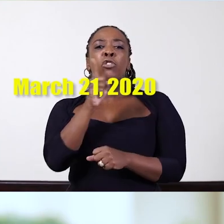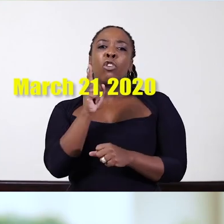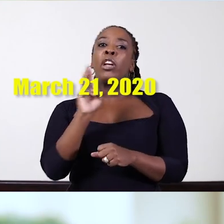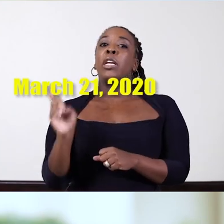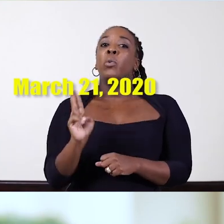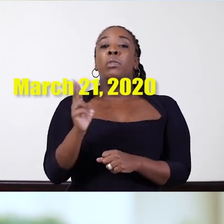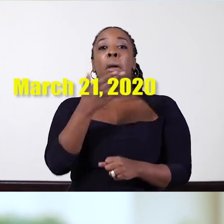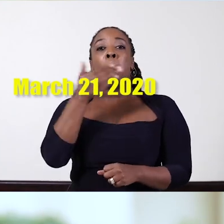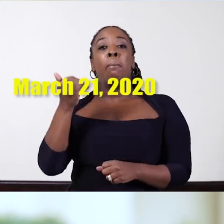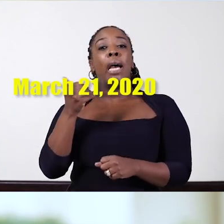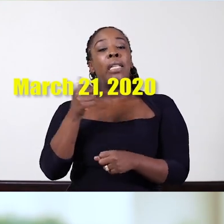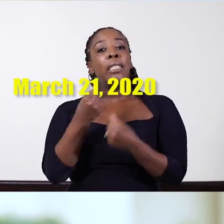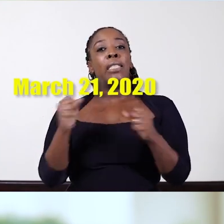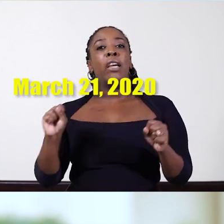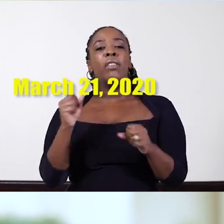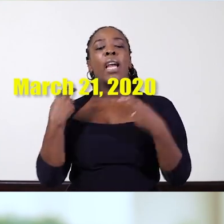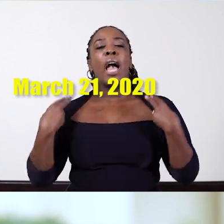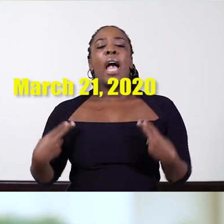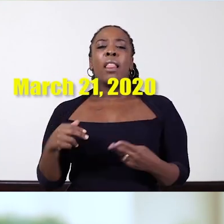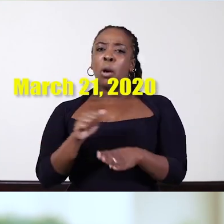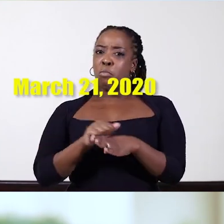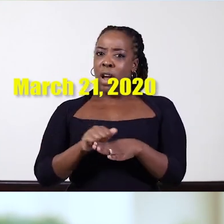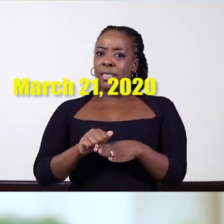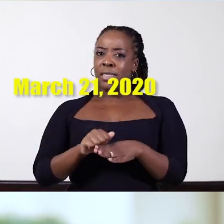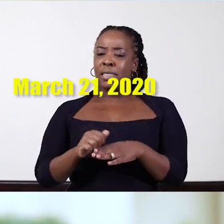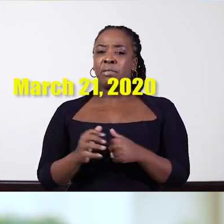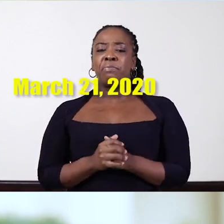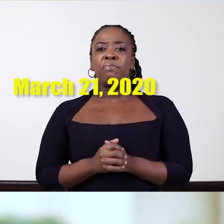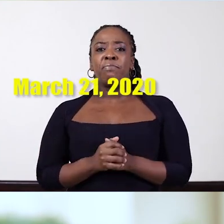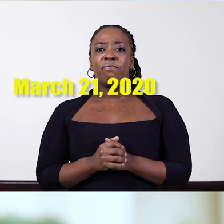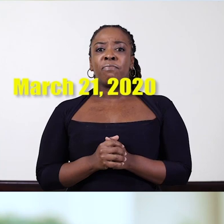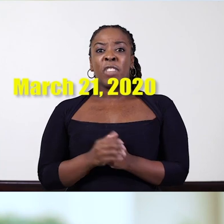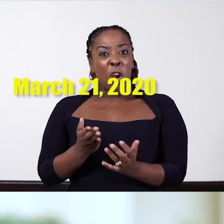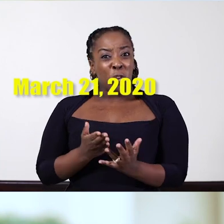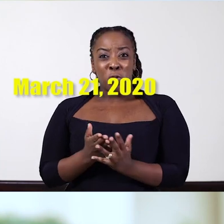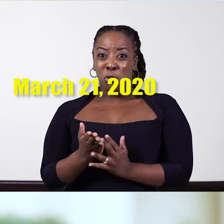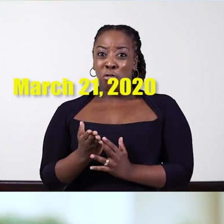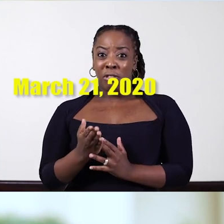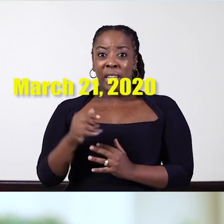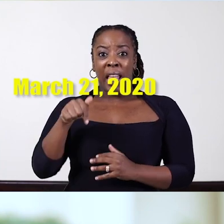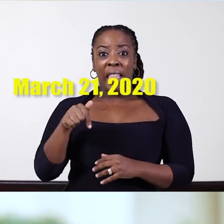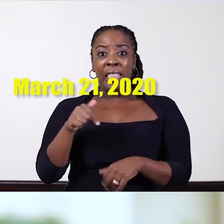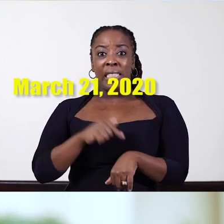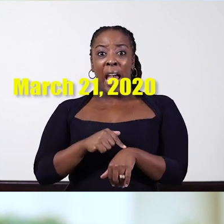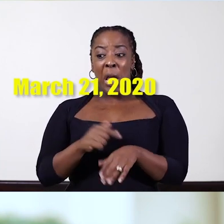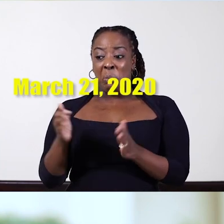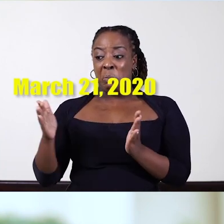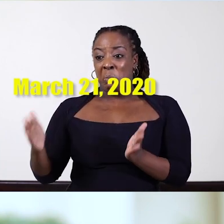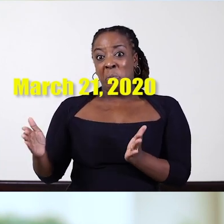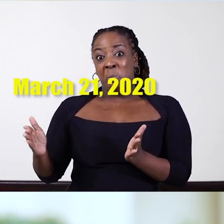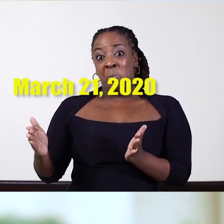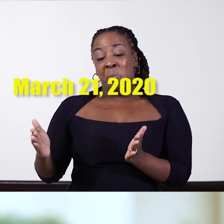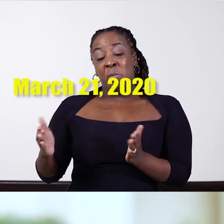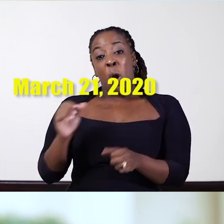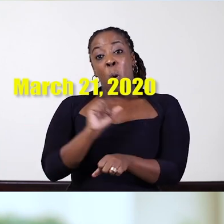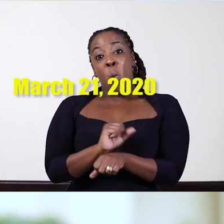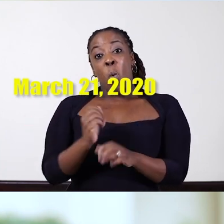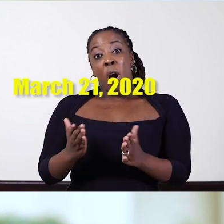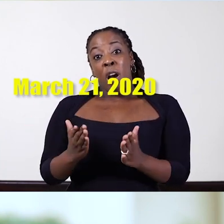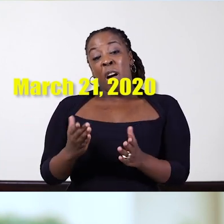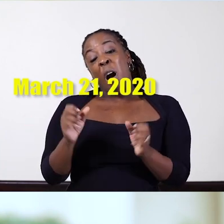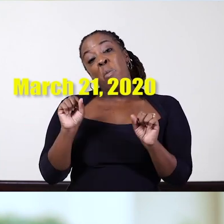best safety and health practices. During this period, workers might be required to